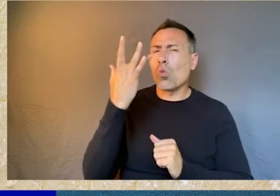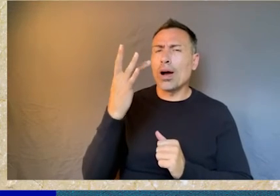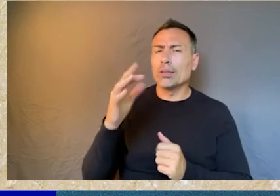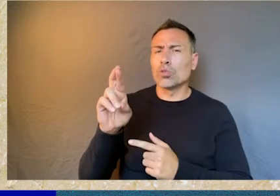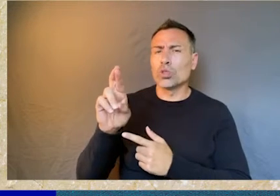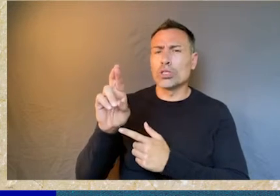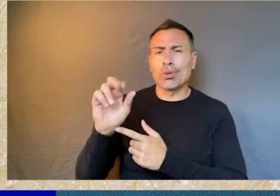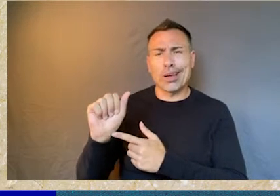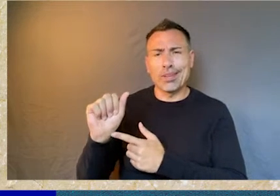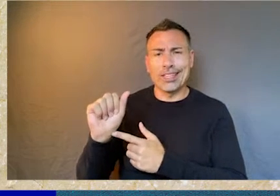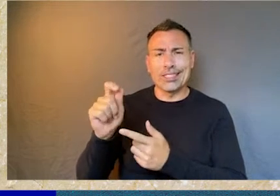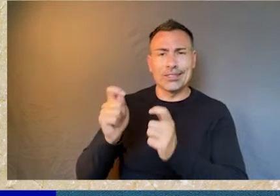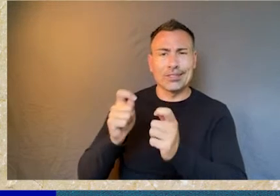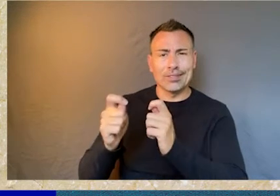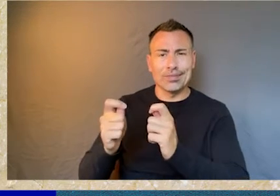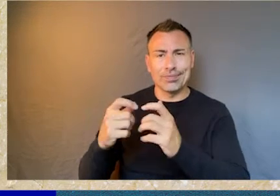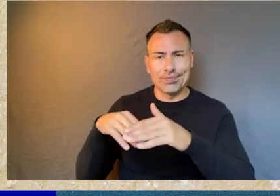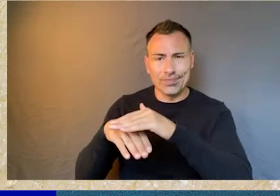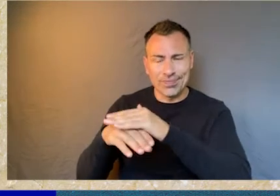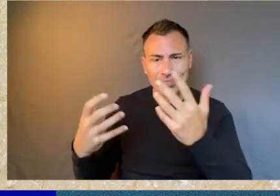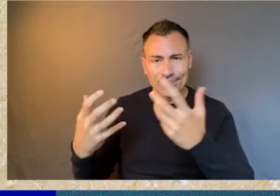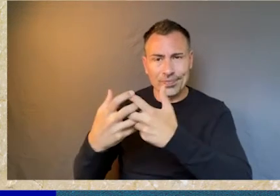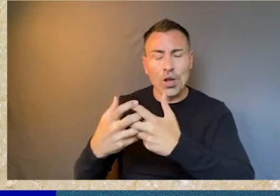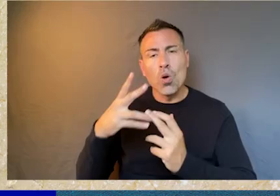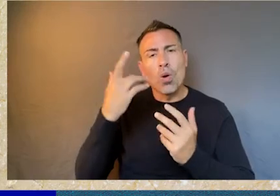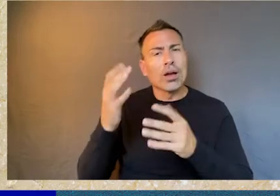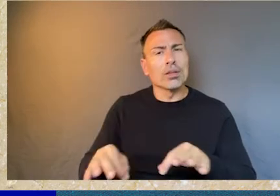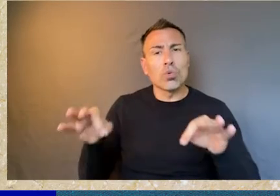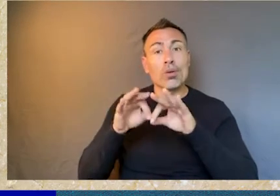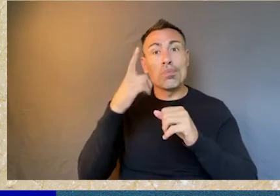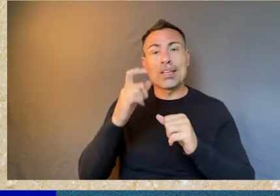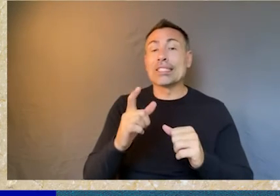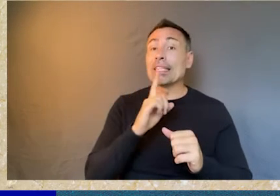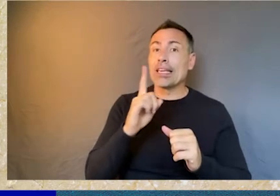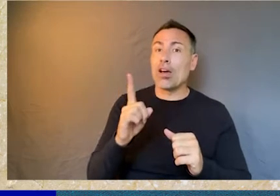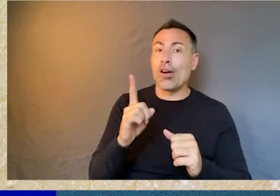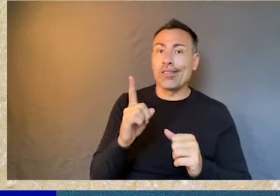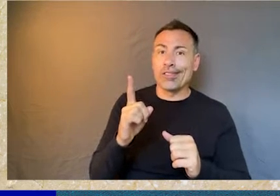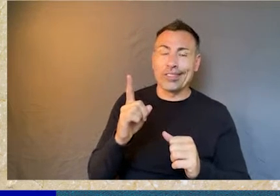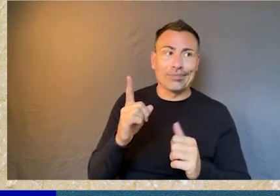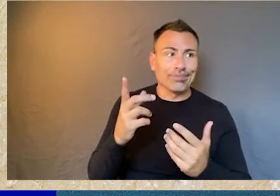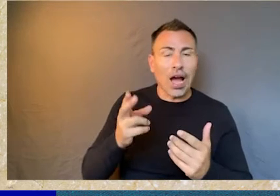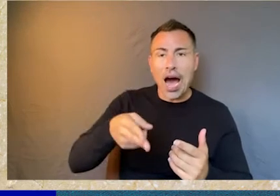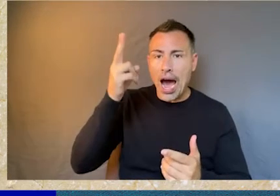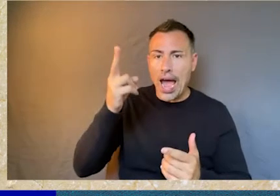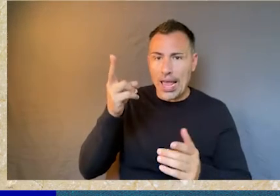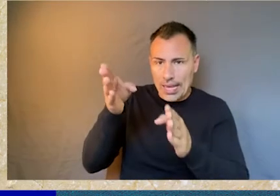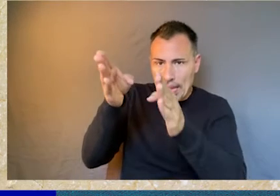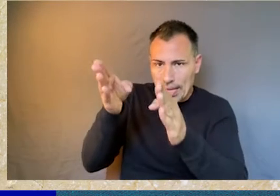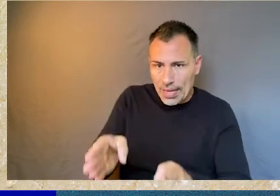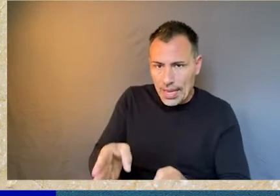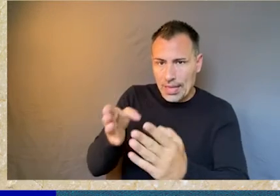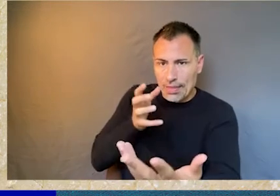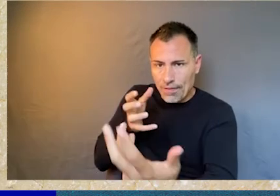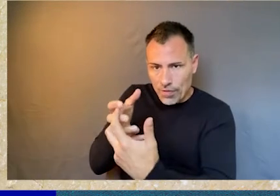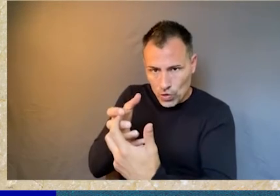accommodations modifications is that they are highly personalized to what they are accommodating or modifying for and to